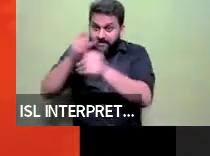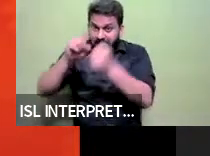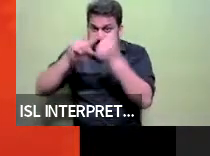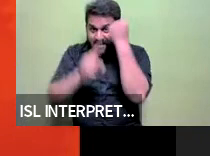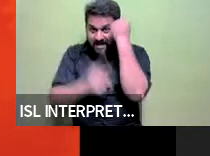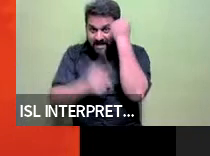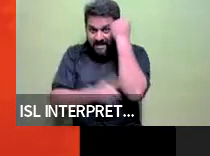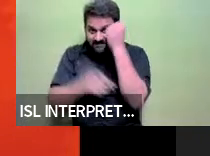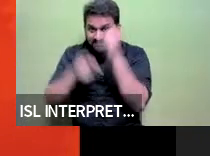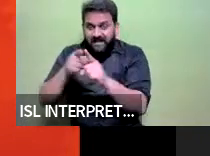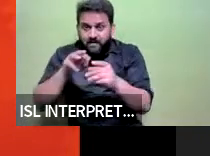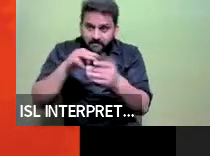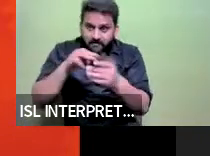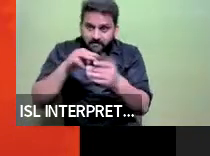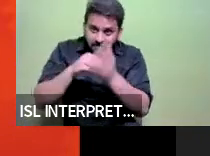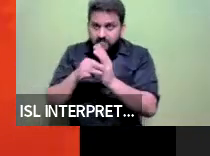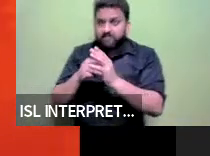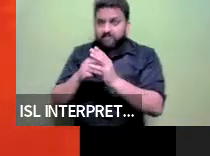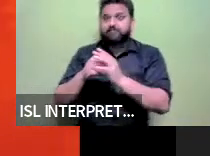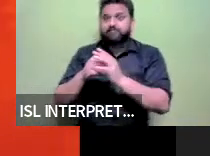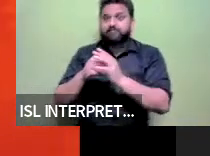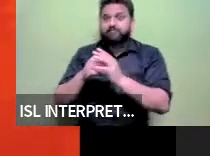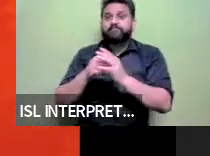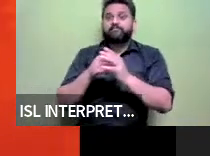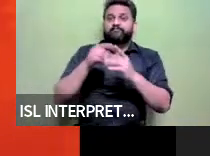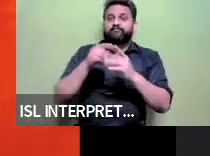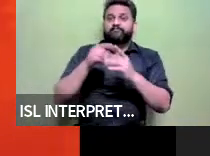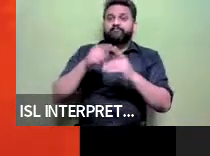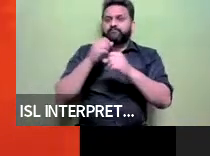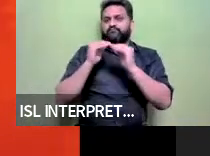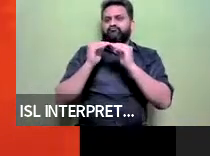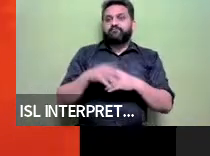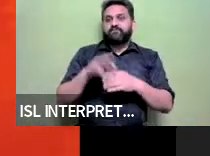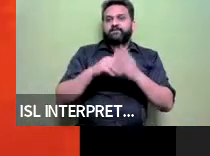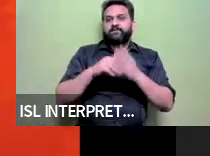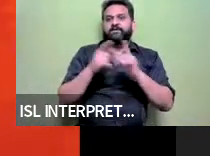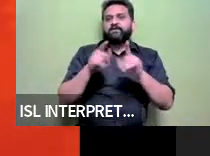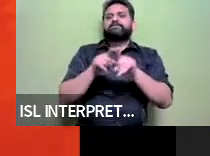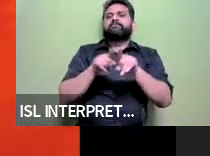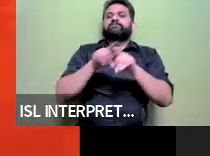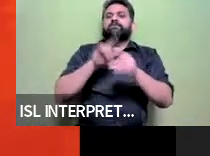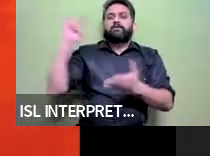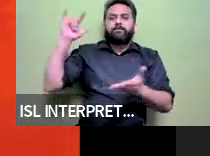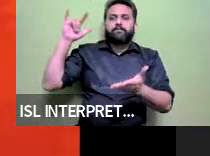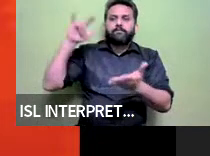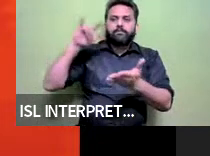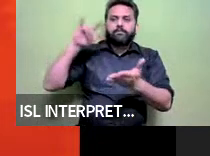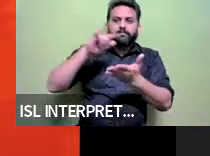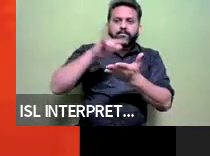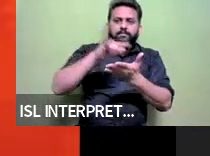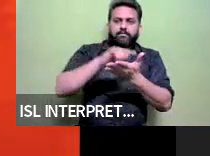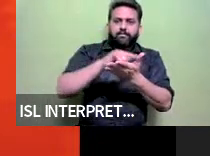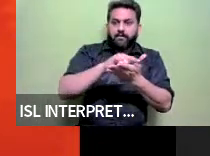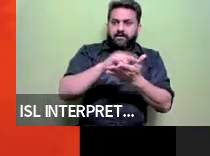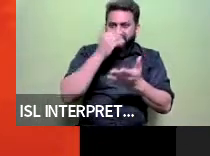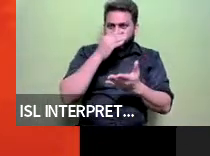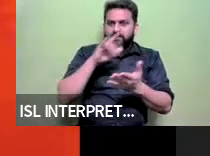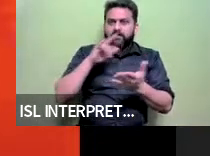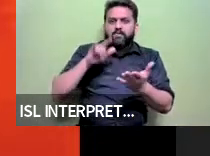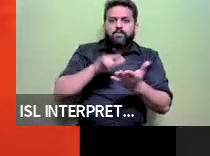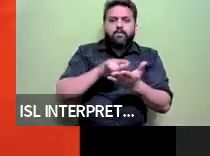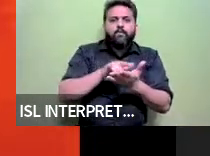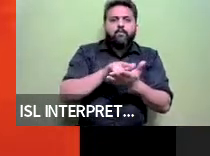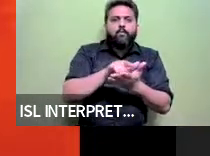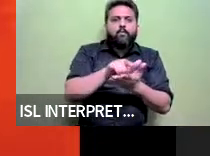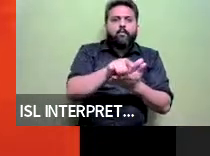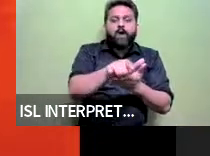your reputation and your standard. It's like landing the aeroplane. If the plane is landing very softly, then